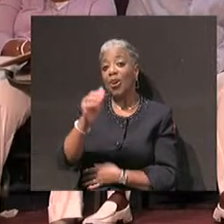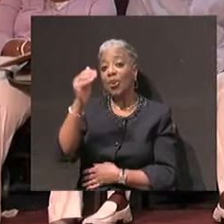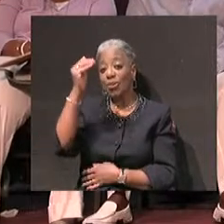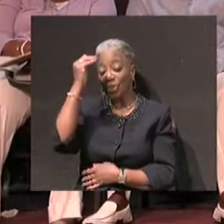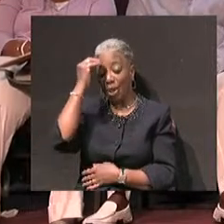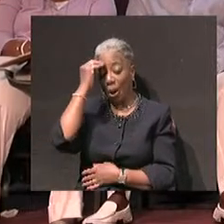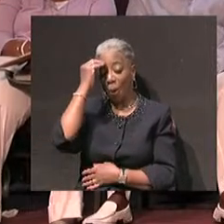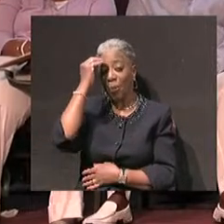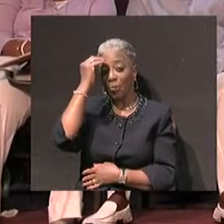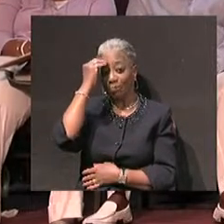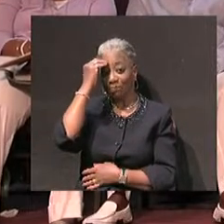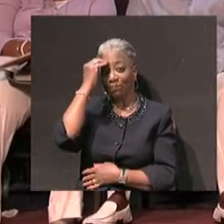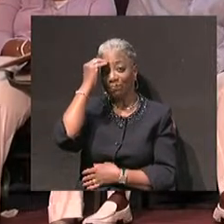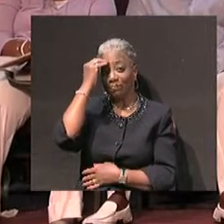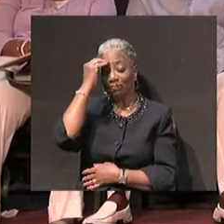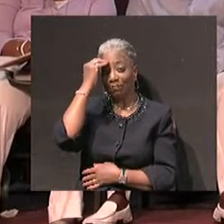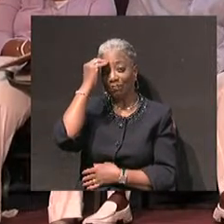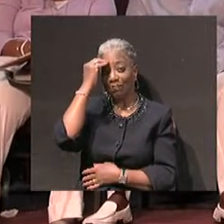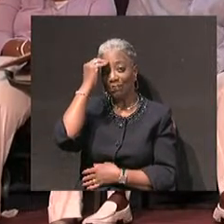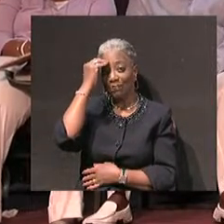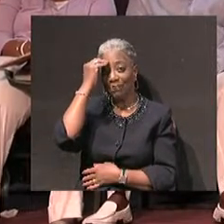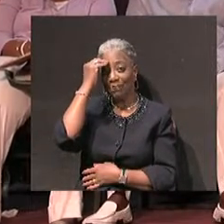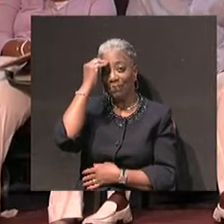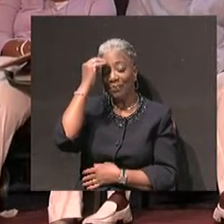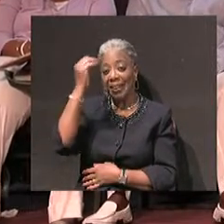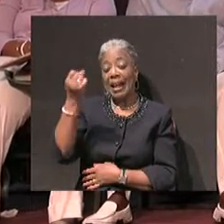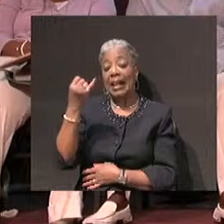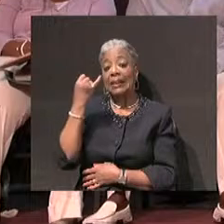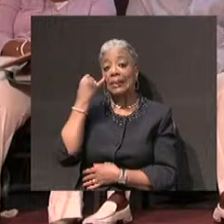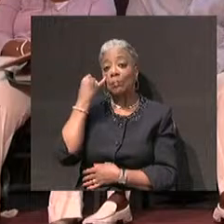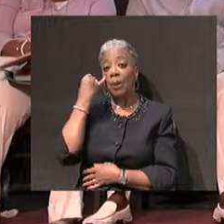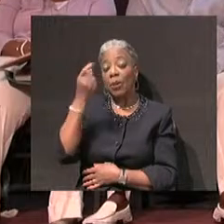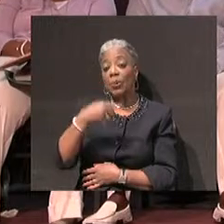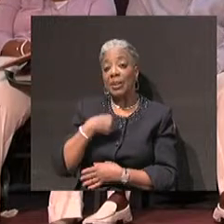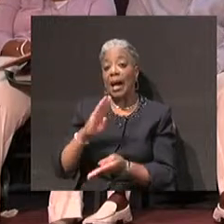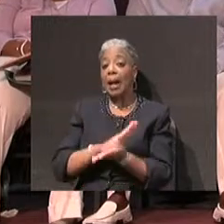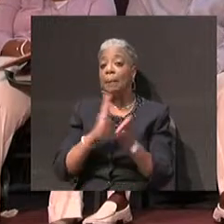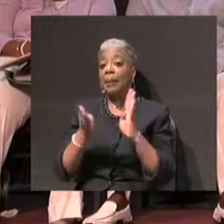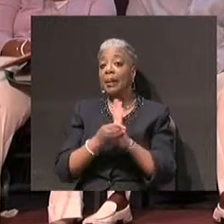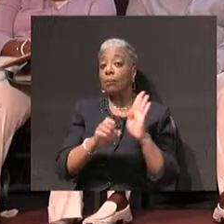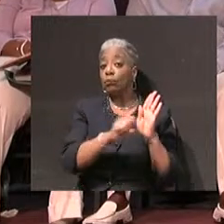But if I get crucified on Friday